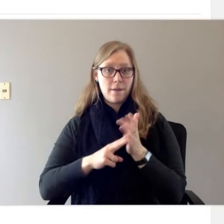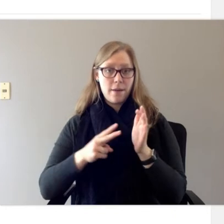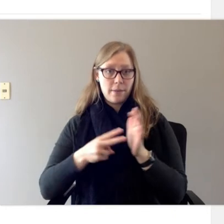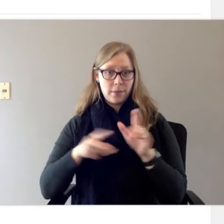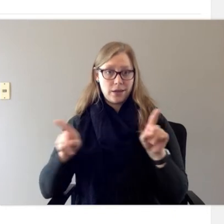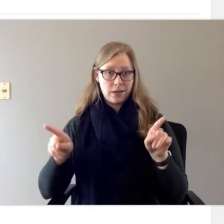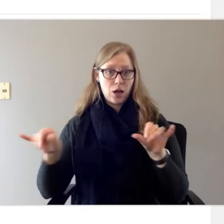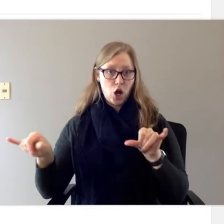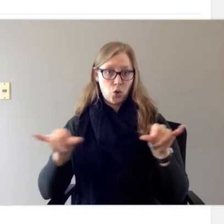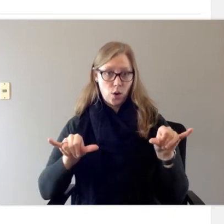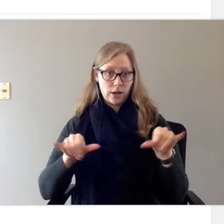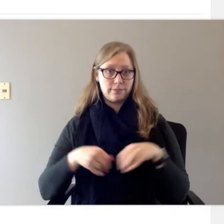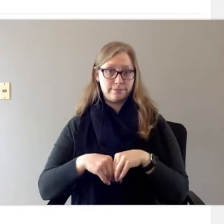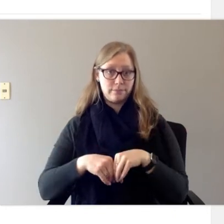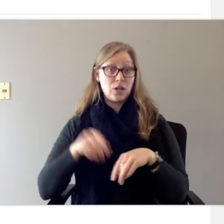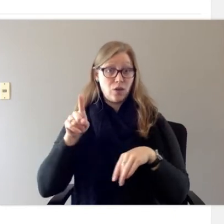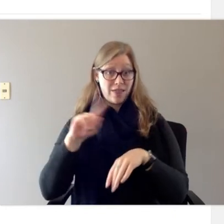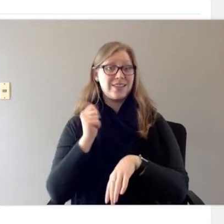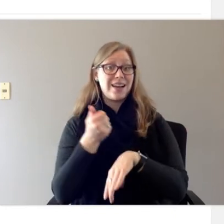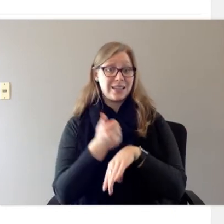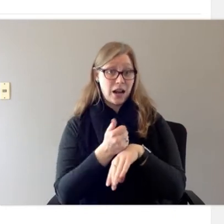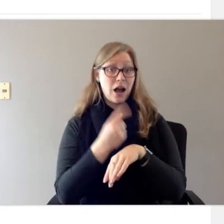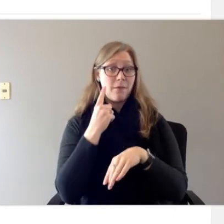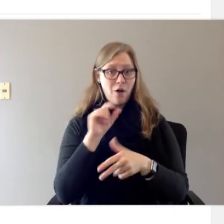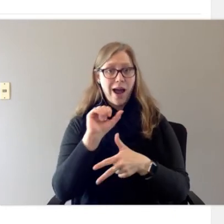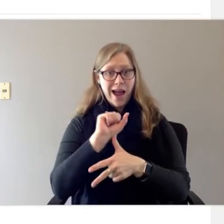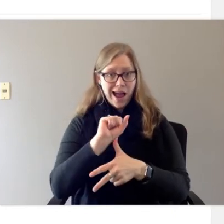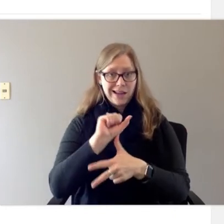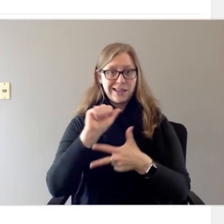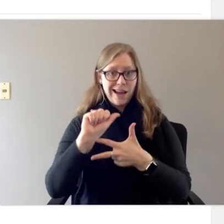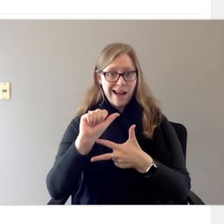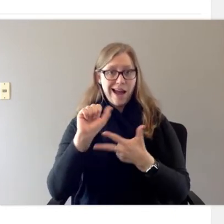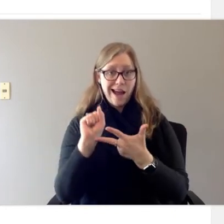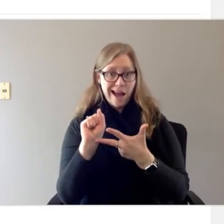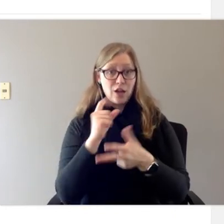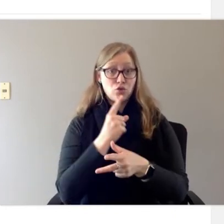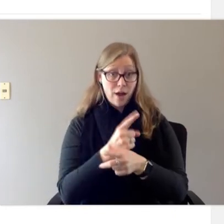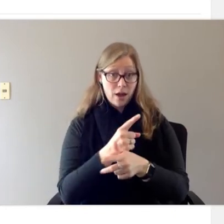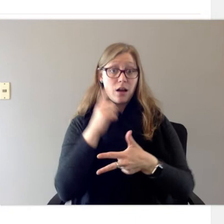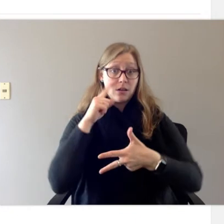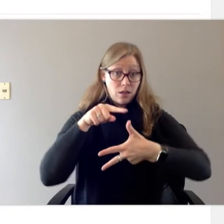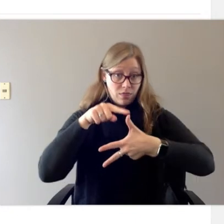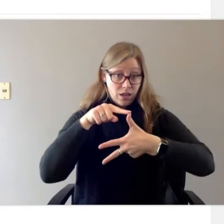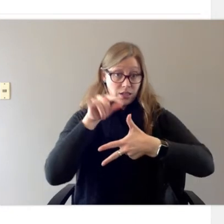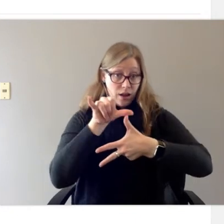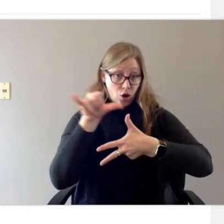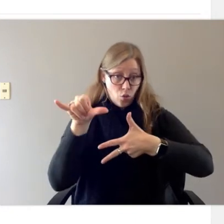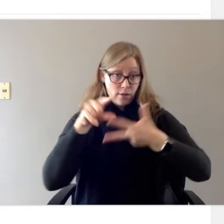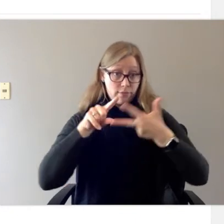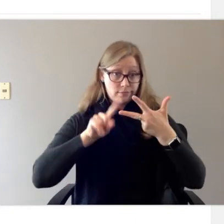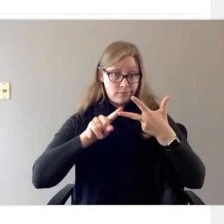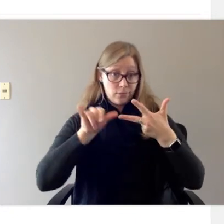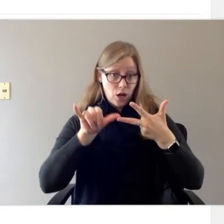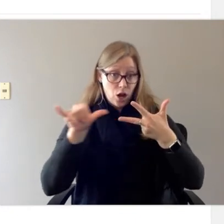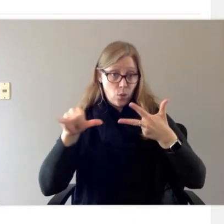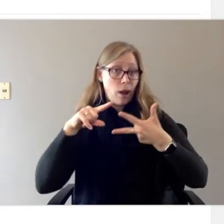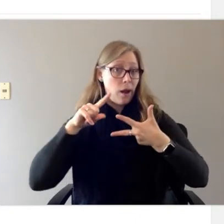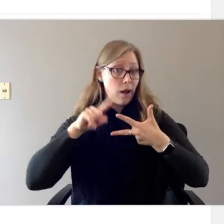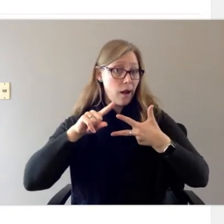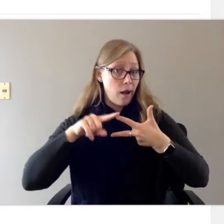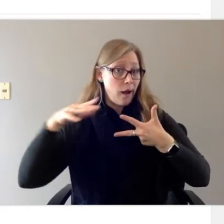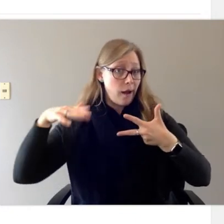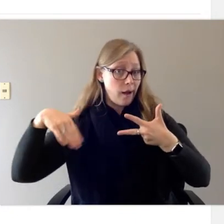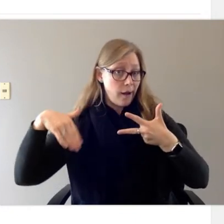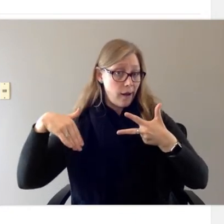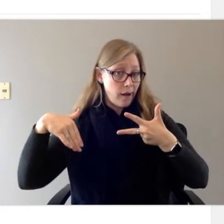So we can see that this is setting up for side angle side. And in order to make the side angle side, we have to